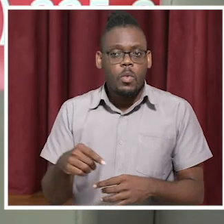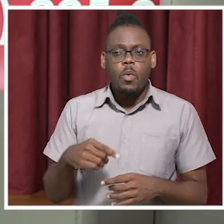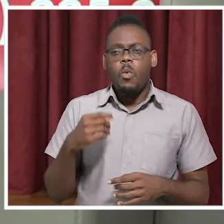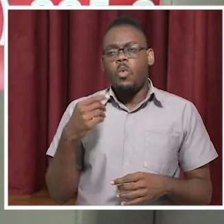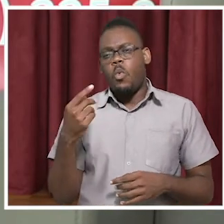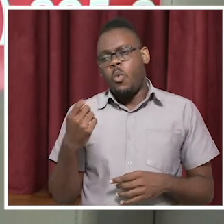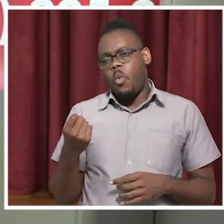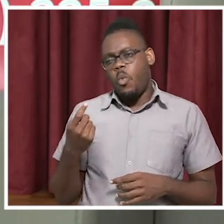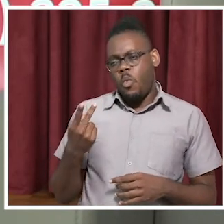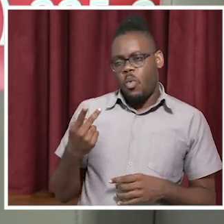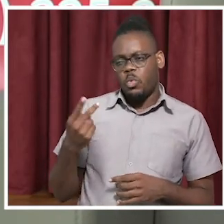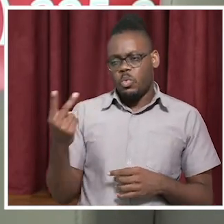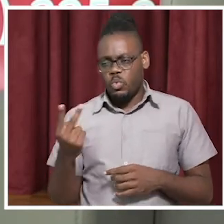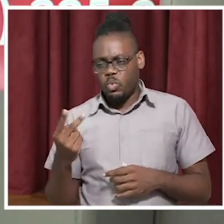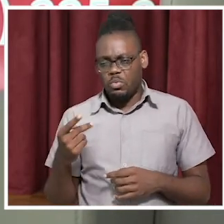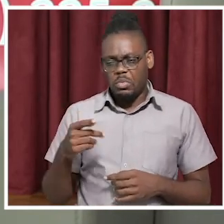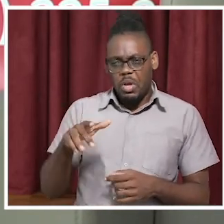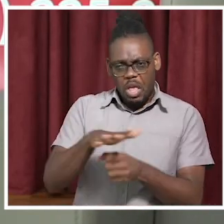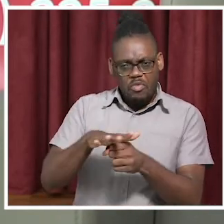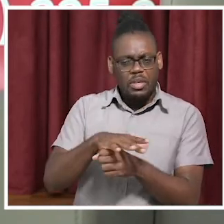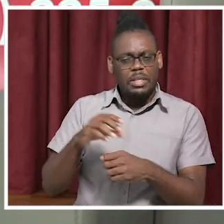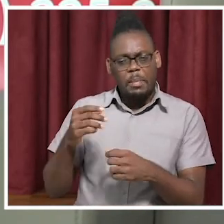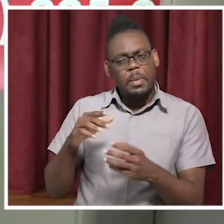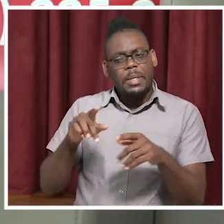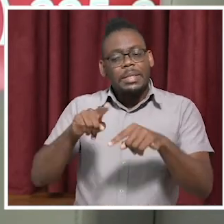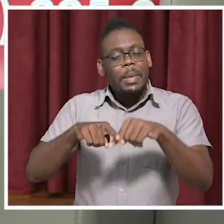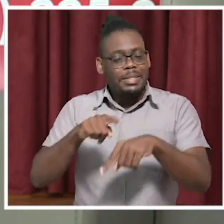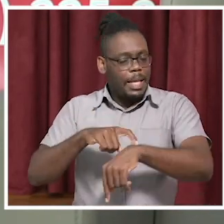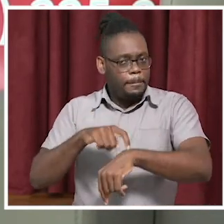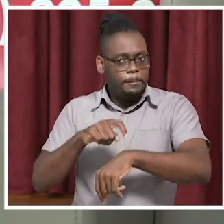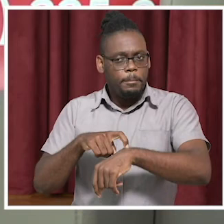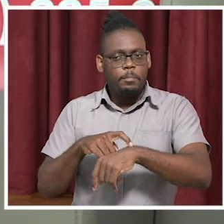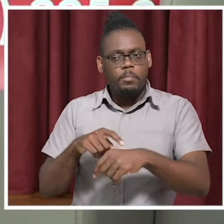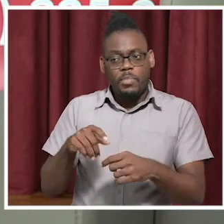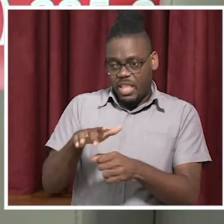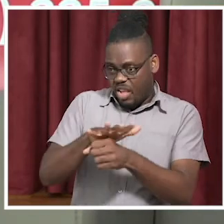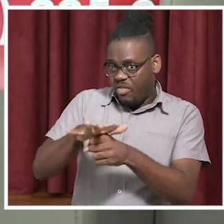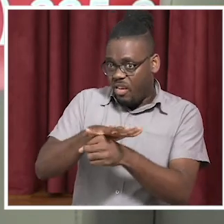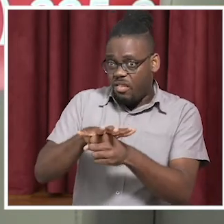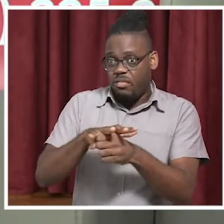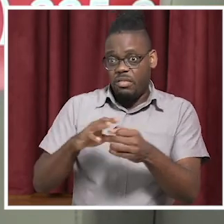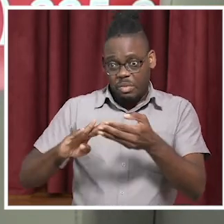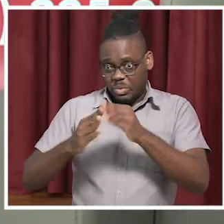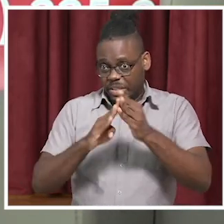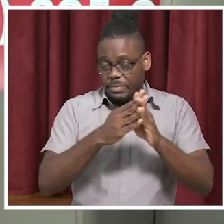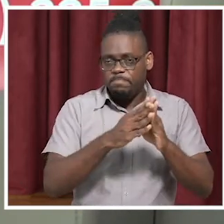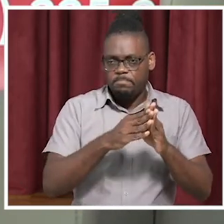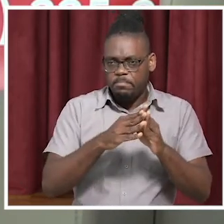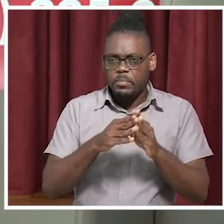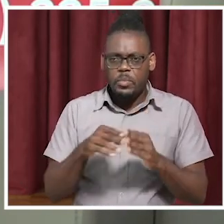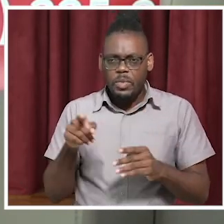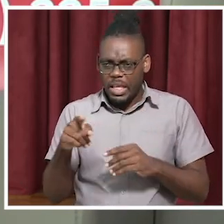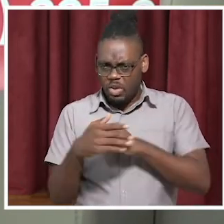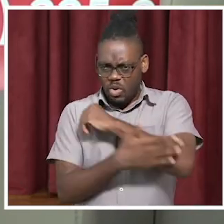so we would say, communities, rural areas, exactly. That's where we try to go with our caravans, because we recognize too that those people